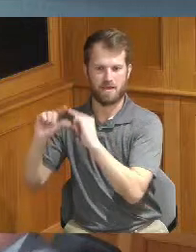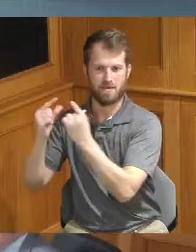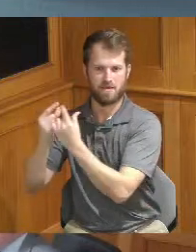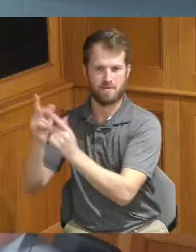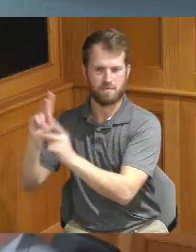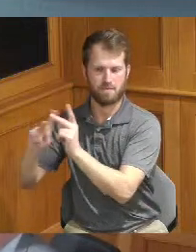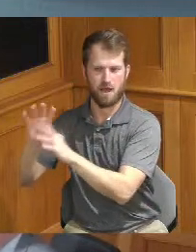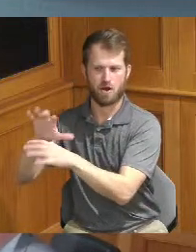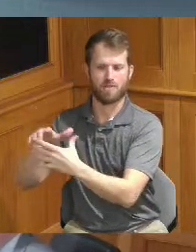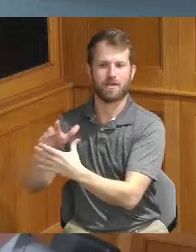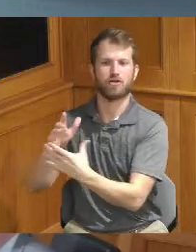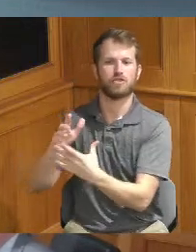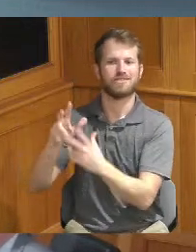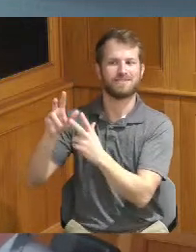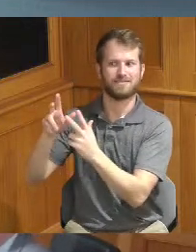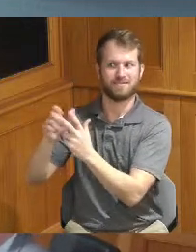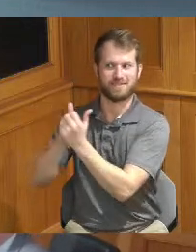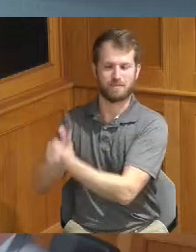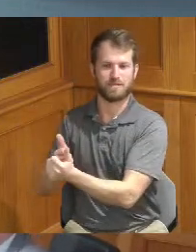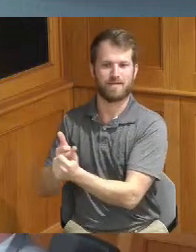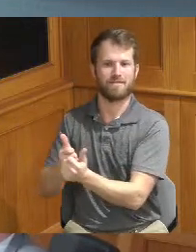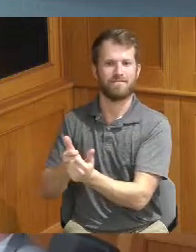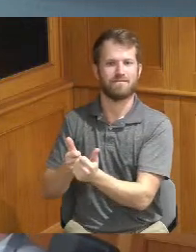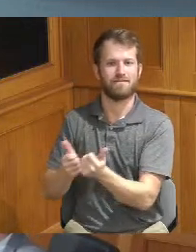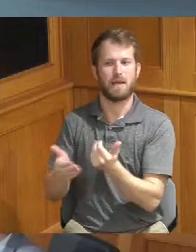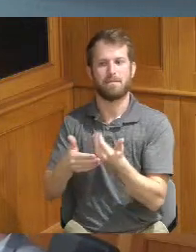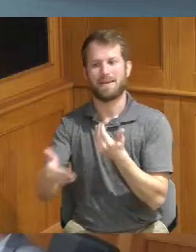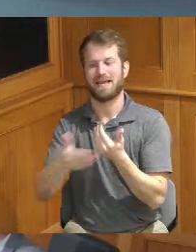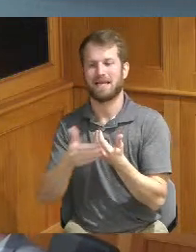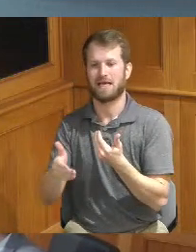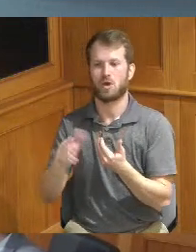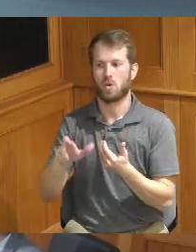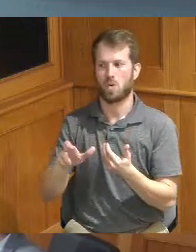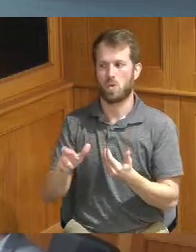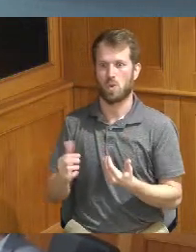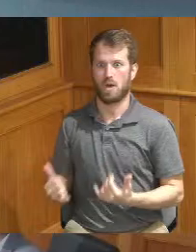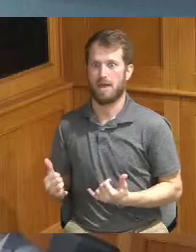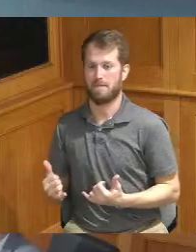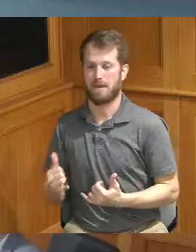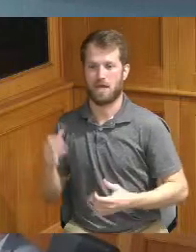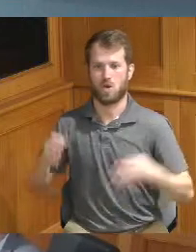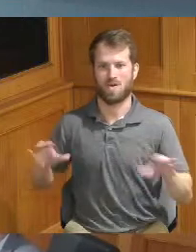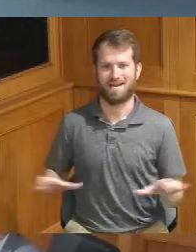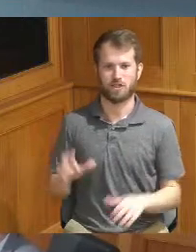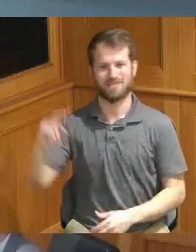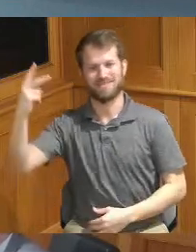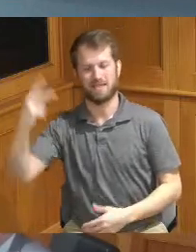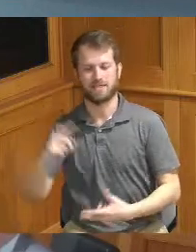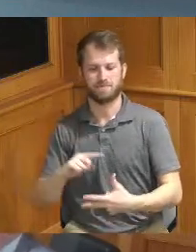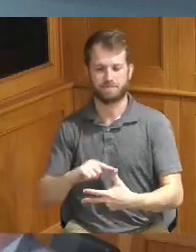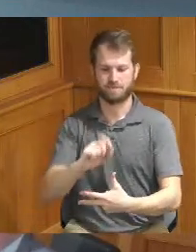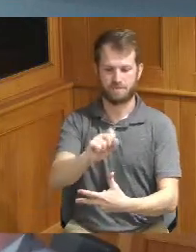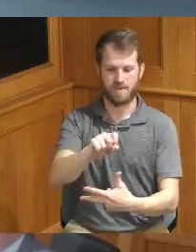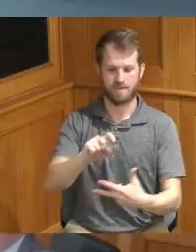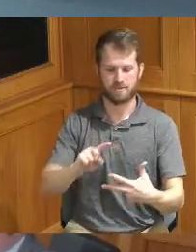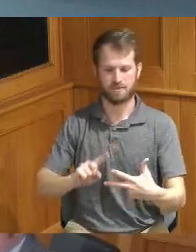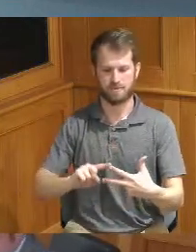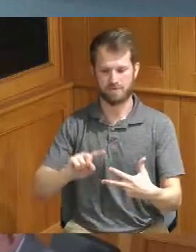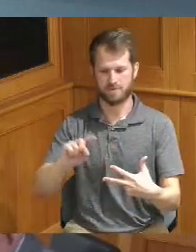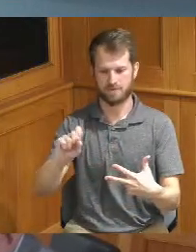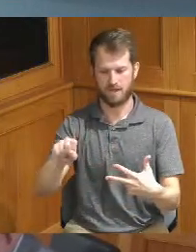the subject of pending or imminent court action. Second. Commissioner Reese? Yes.